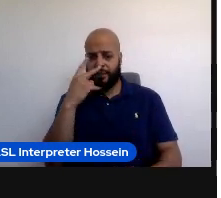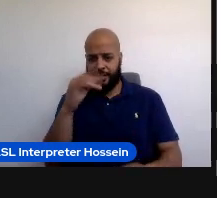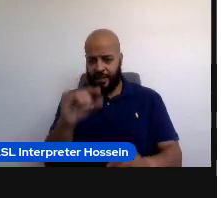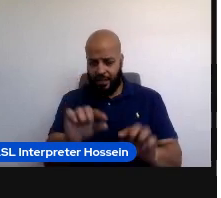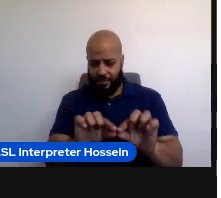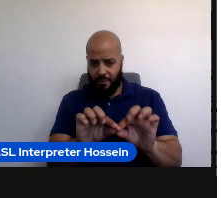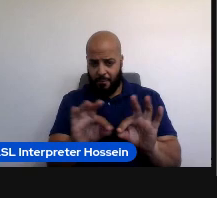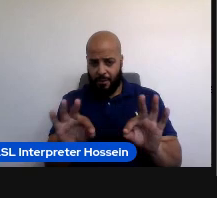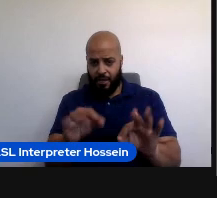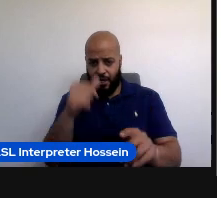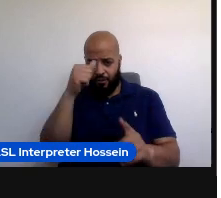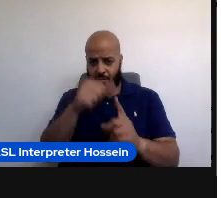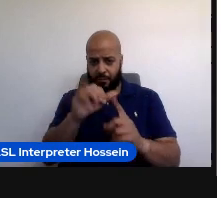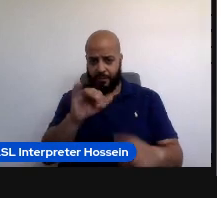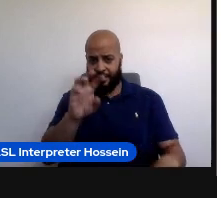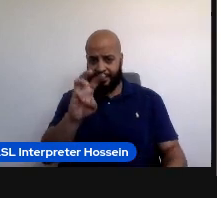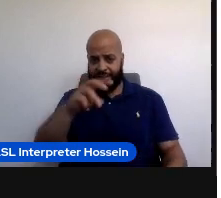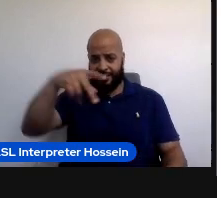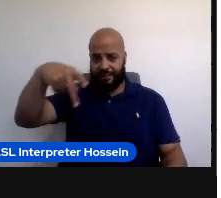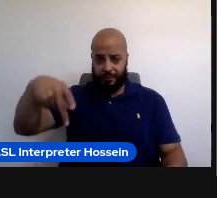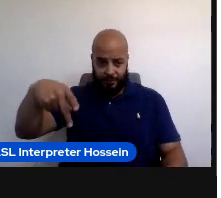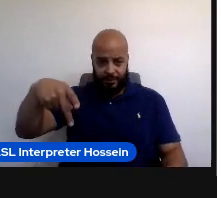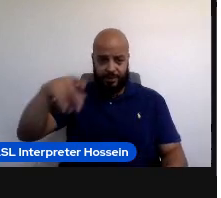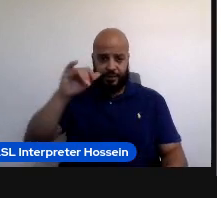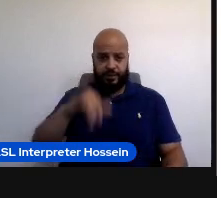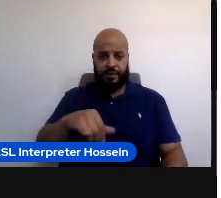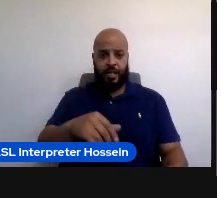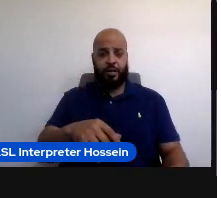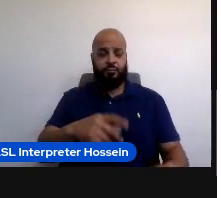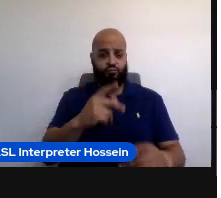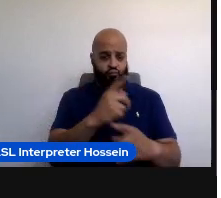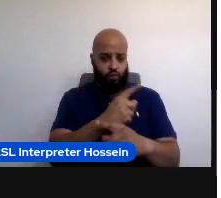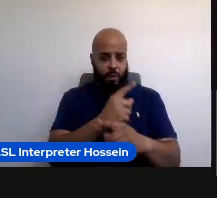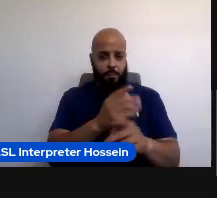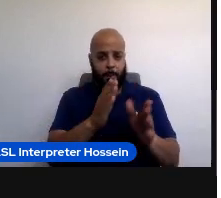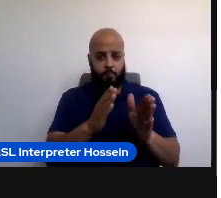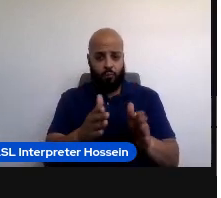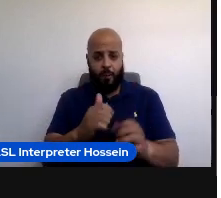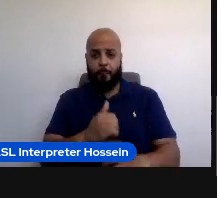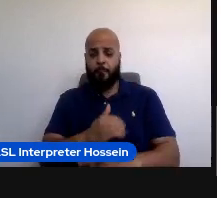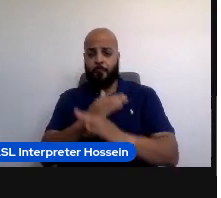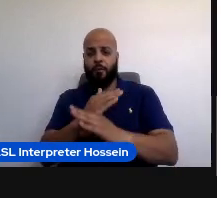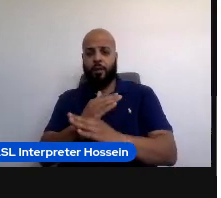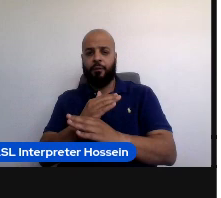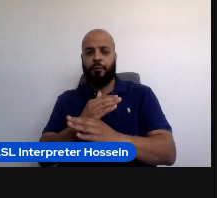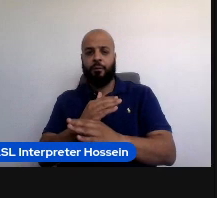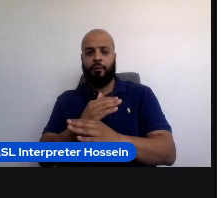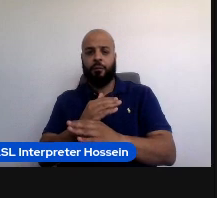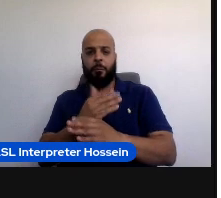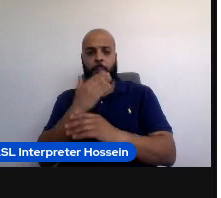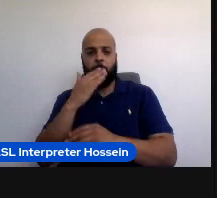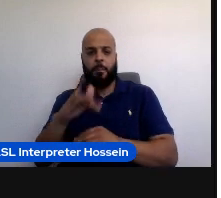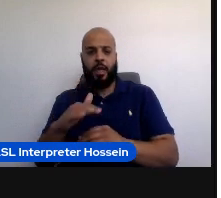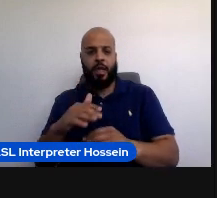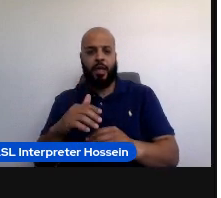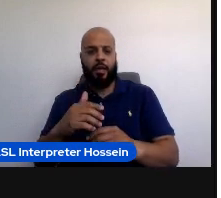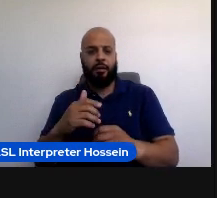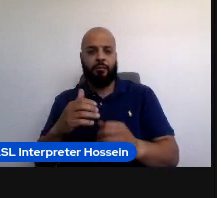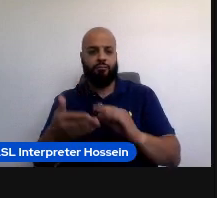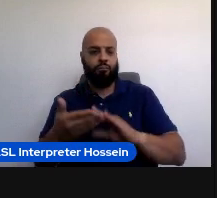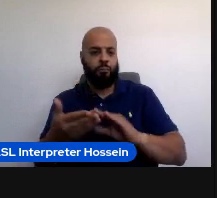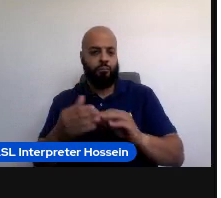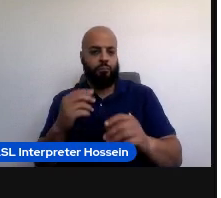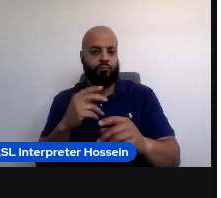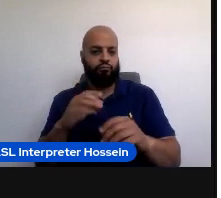there, remembering the 6 Ps. And that's proper preparation prevents poor performance. Because if you prepare, have a plan,